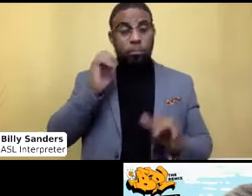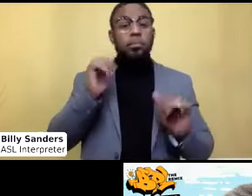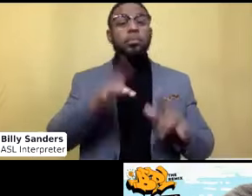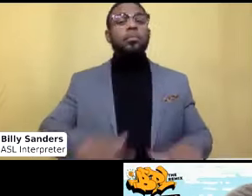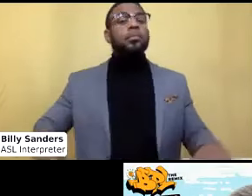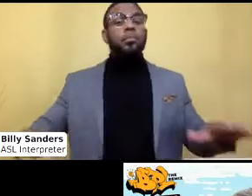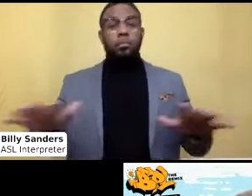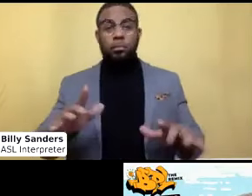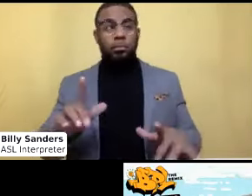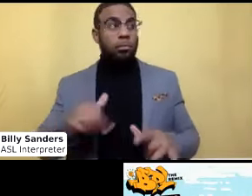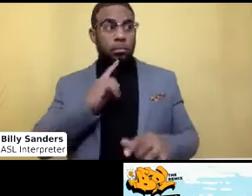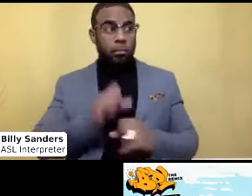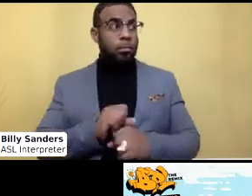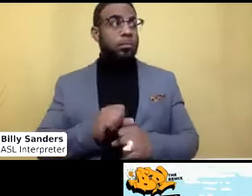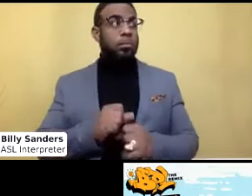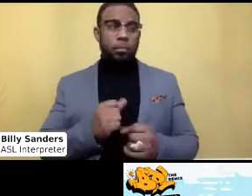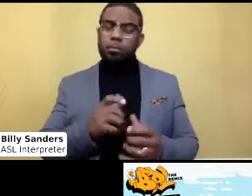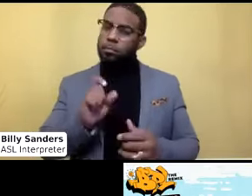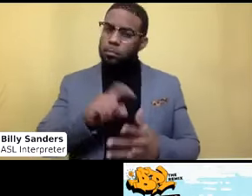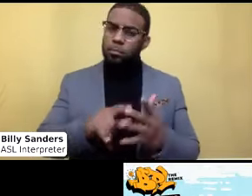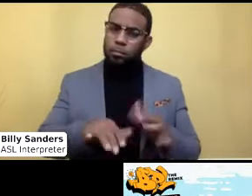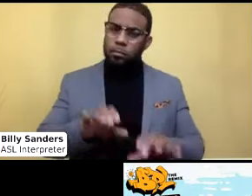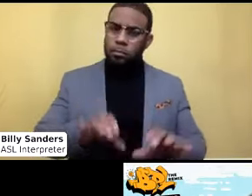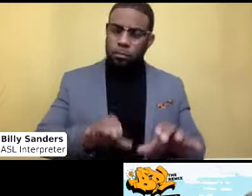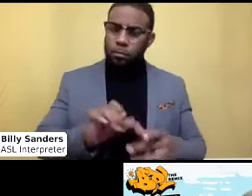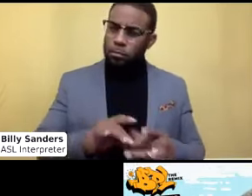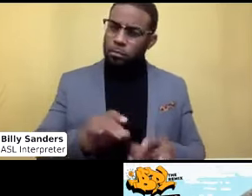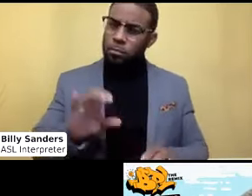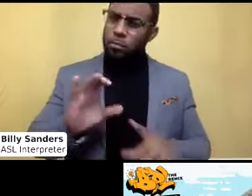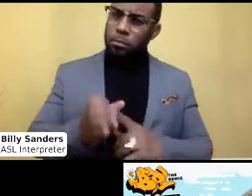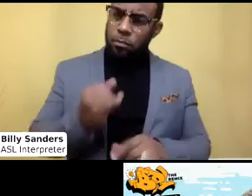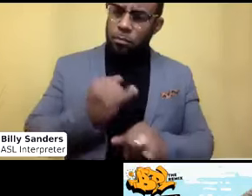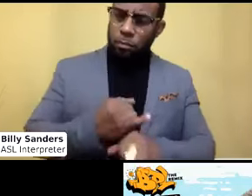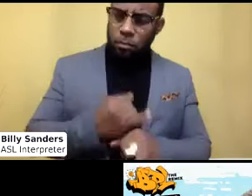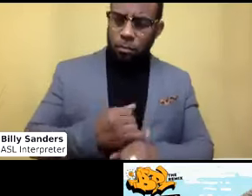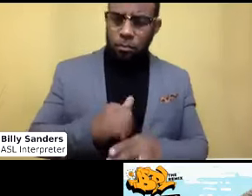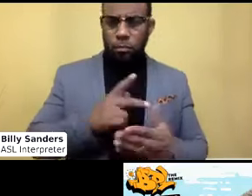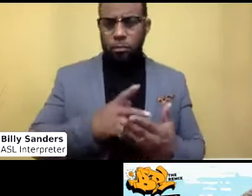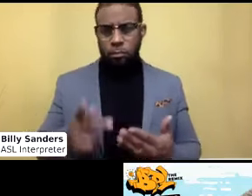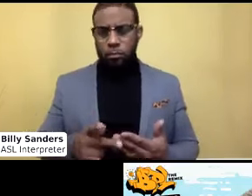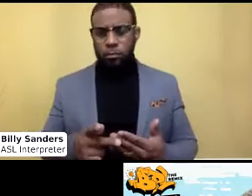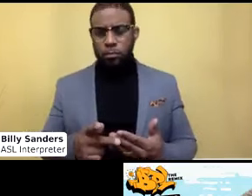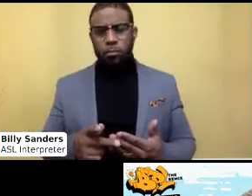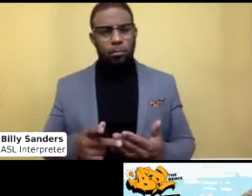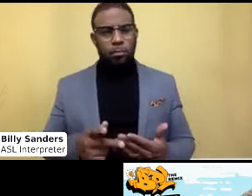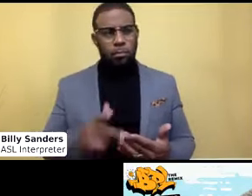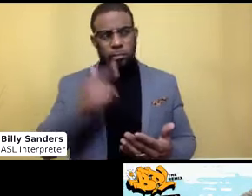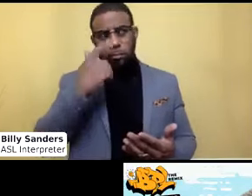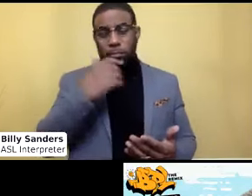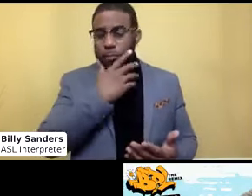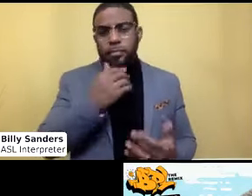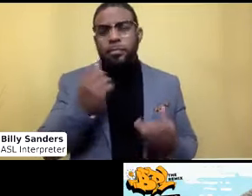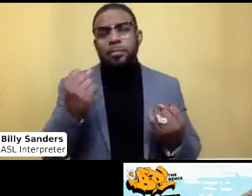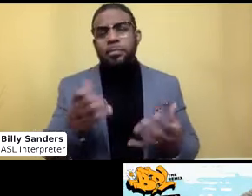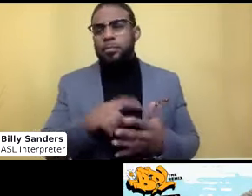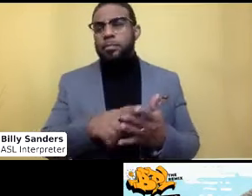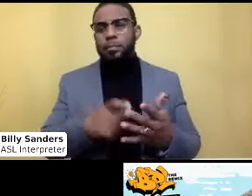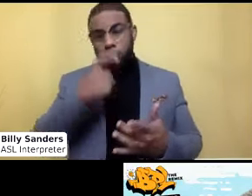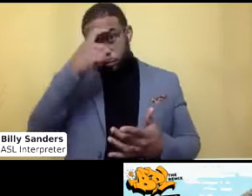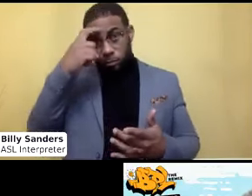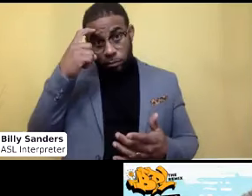over, but we really desperately need them in the Congo. And when we say cultural institutions and programs, because there's a lot of